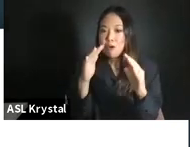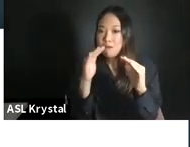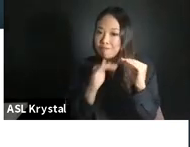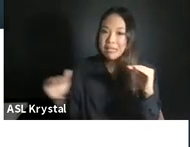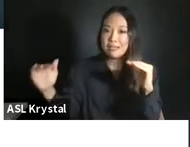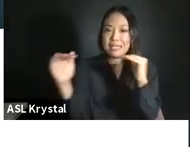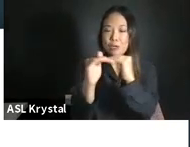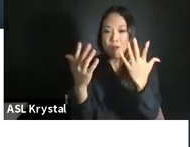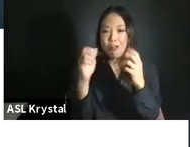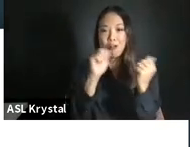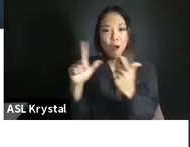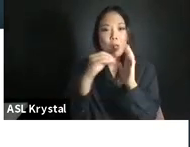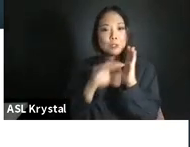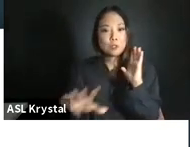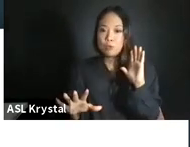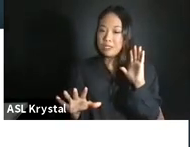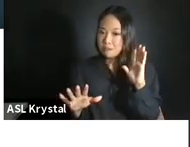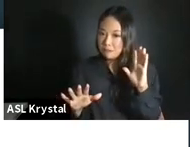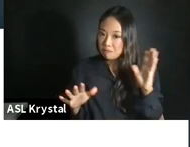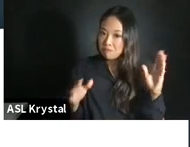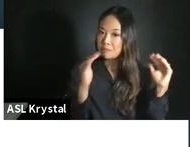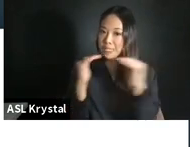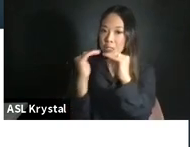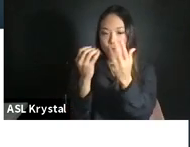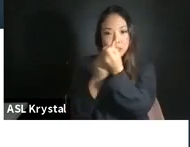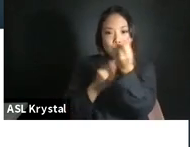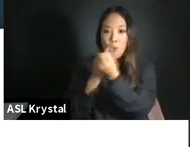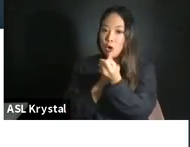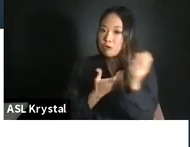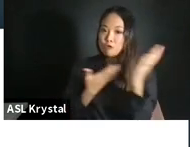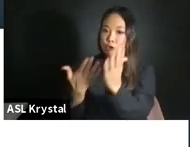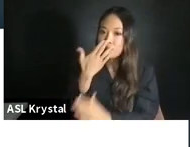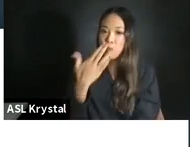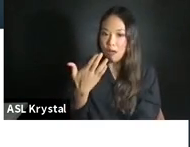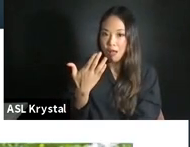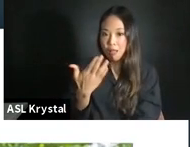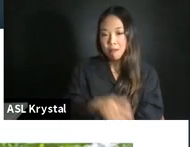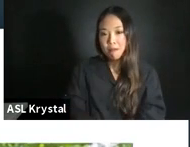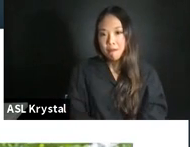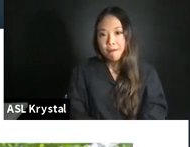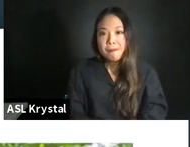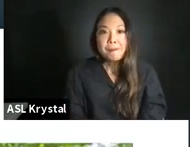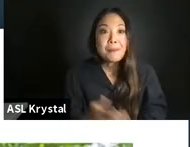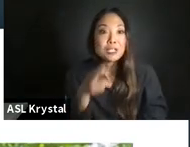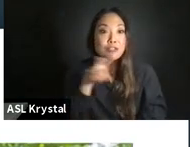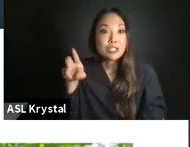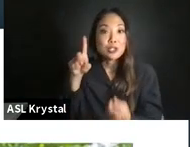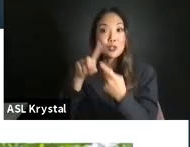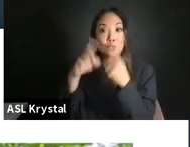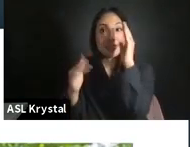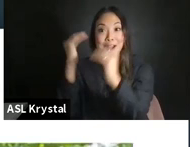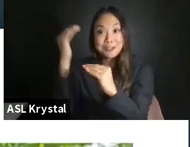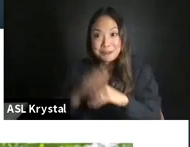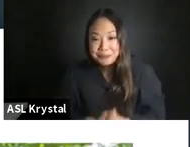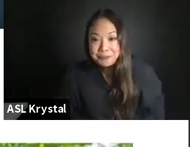well and ready to transition into adulthood the next school leader i'd like to introduce